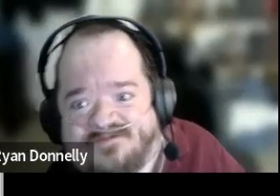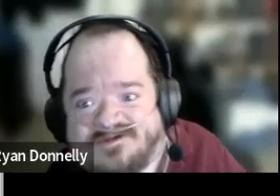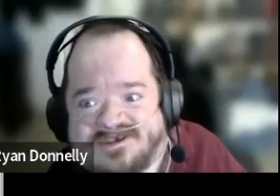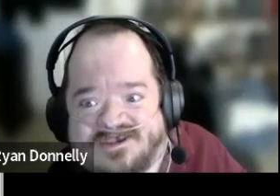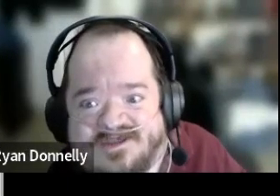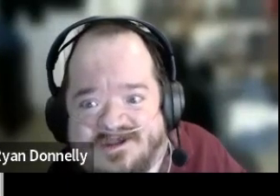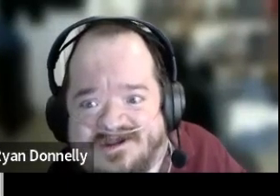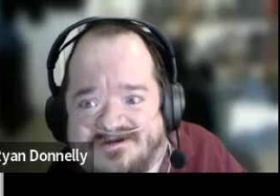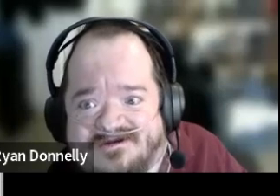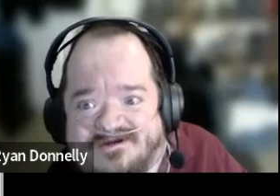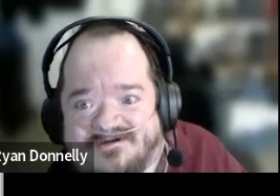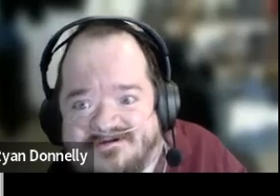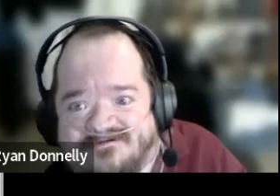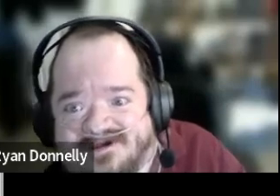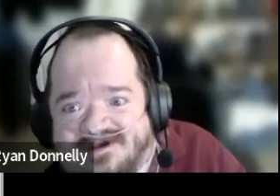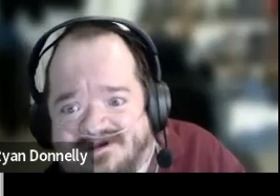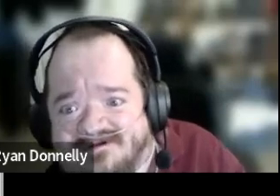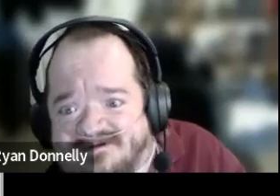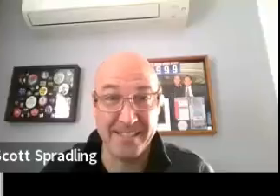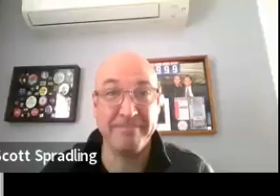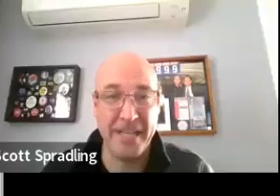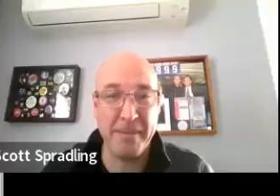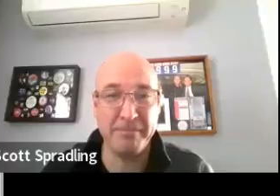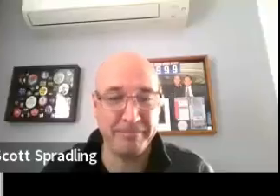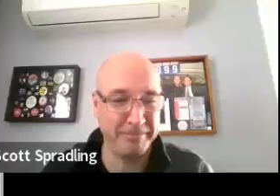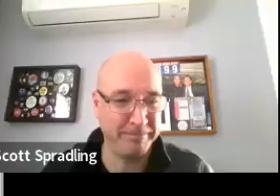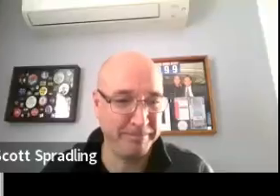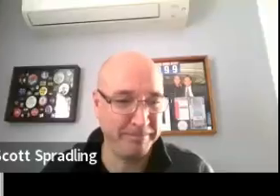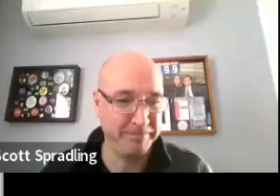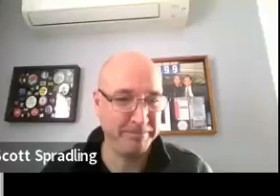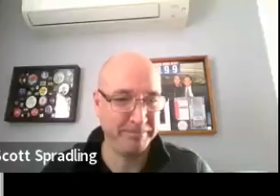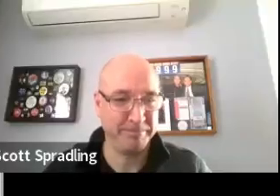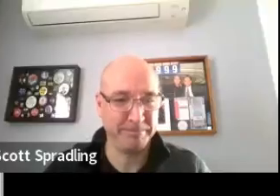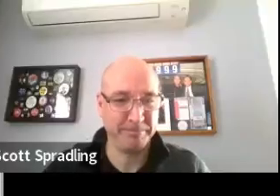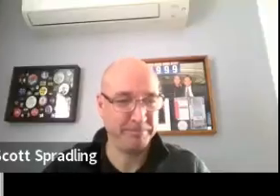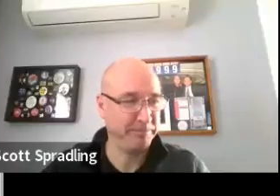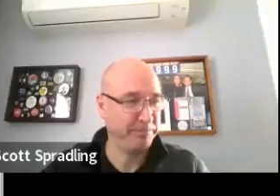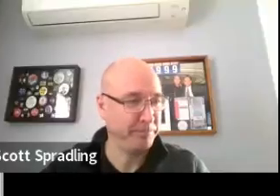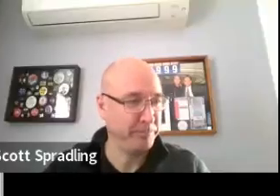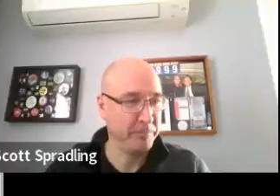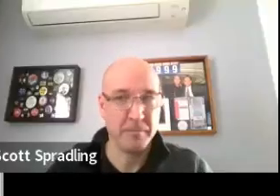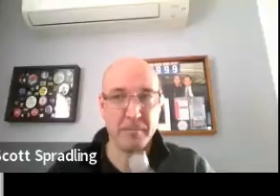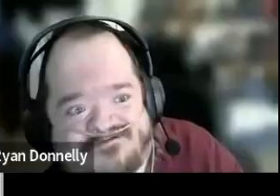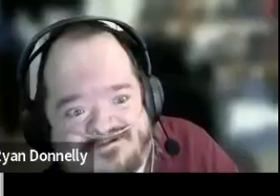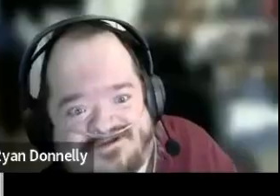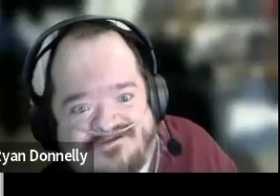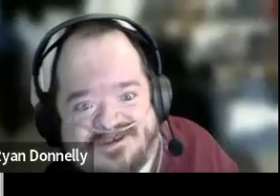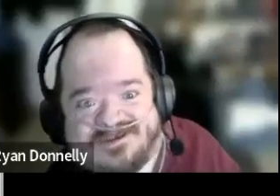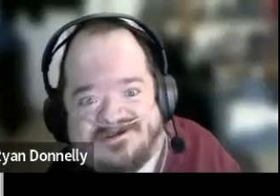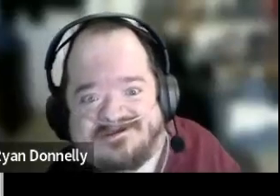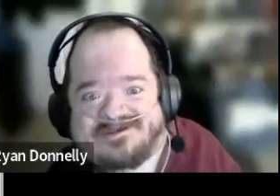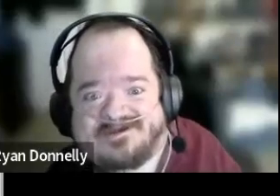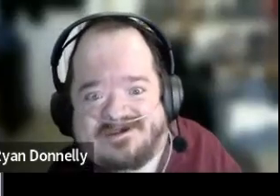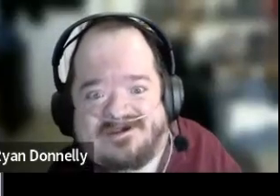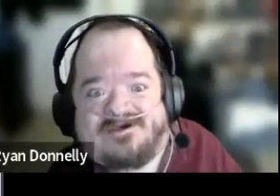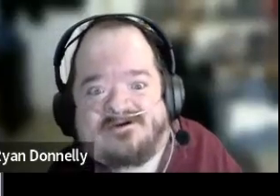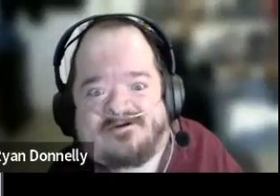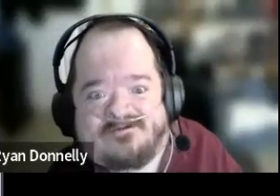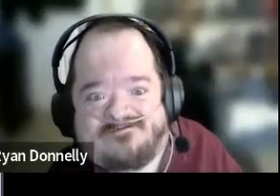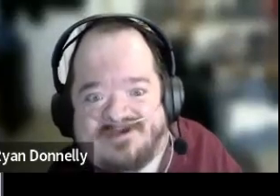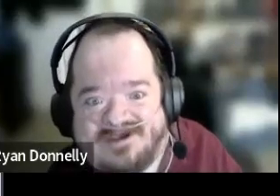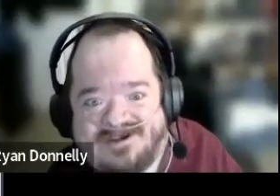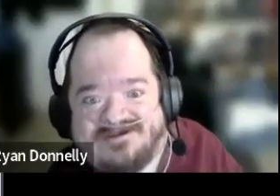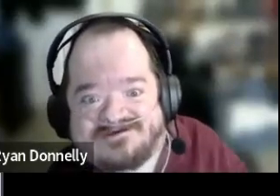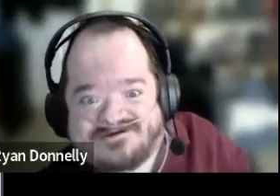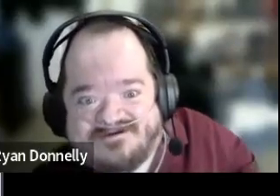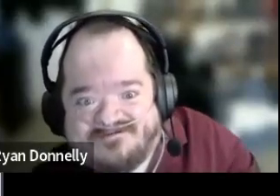everybody able to see that? Okay. Yes. Yep. Excellent. Wonderful. Wonderful. So this is the